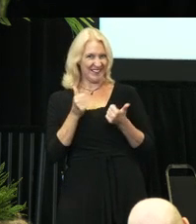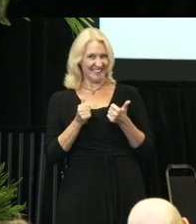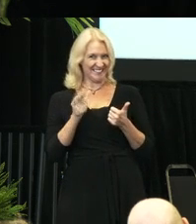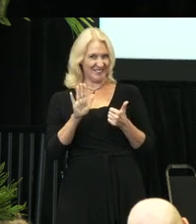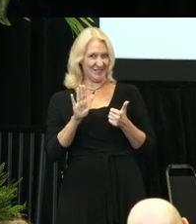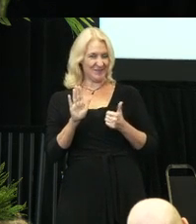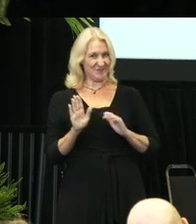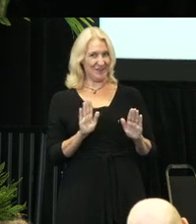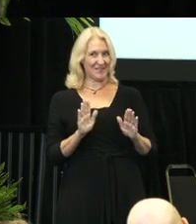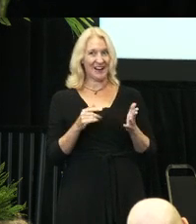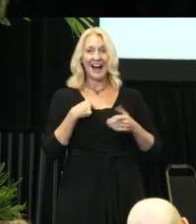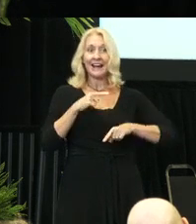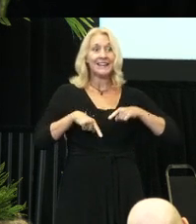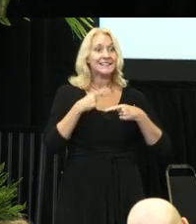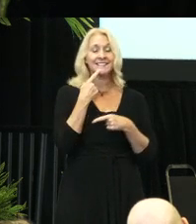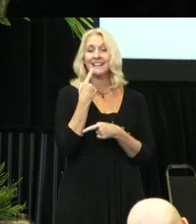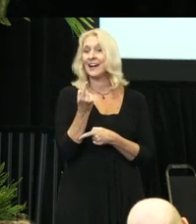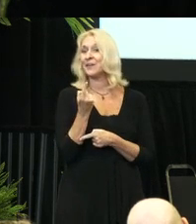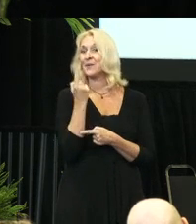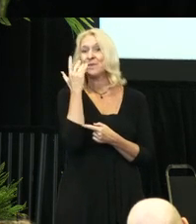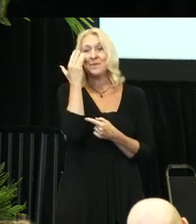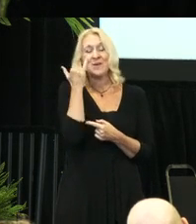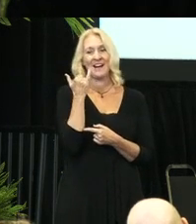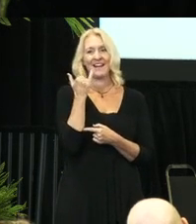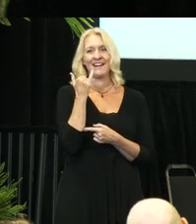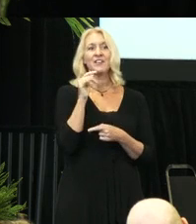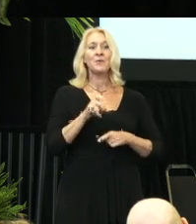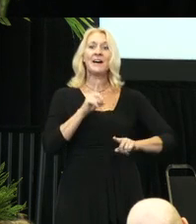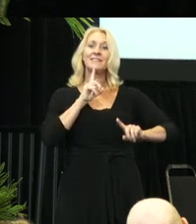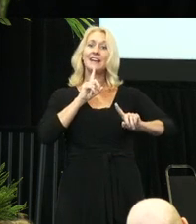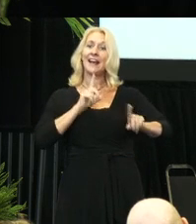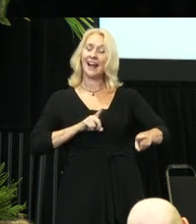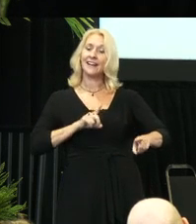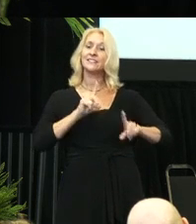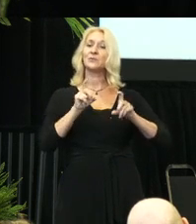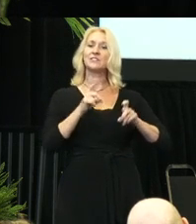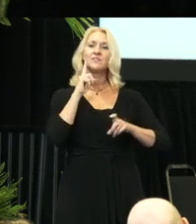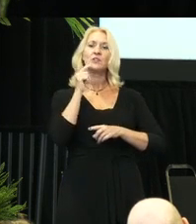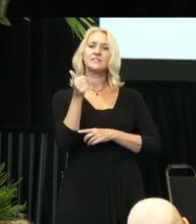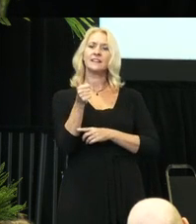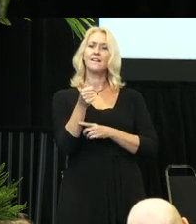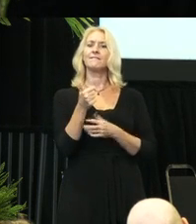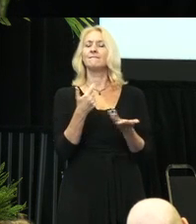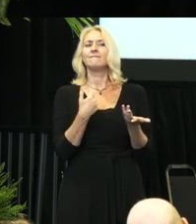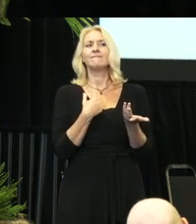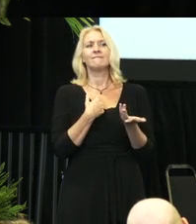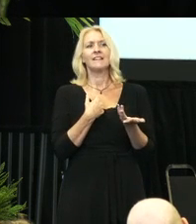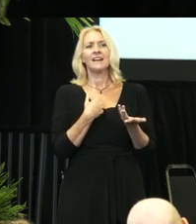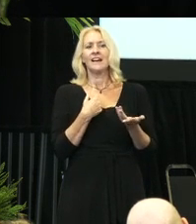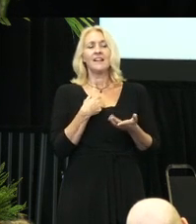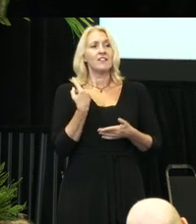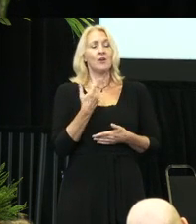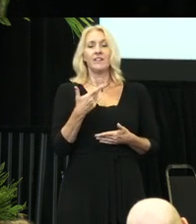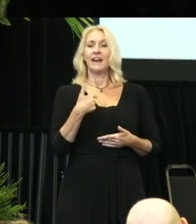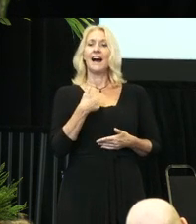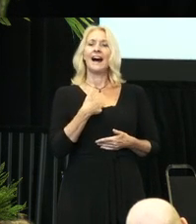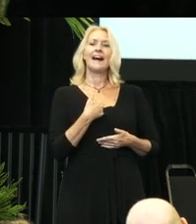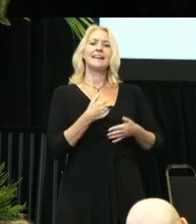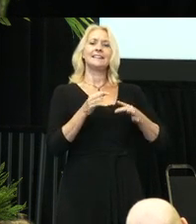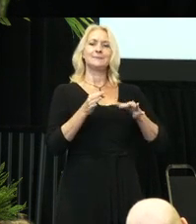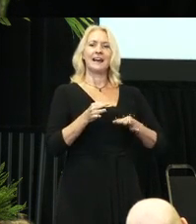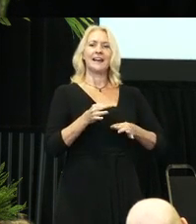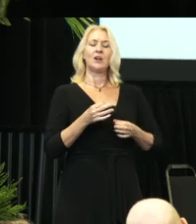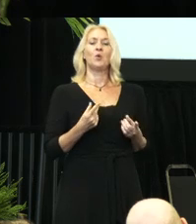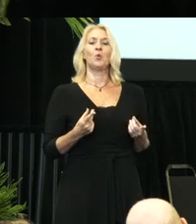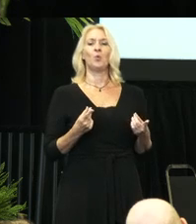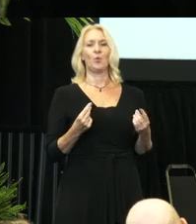what you do. You have to answer that question for yourself. The only thing that I can do as a speaker up here is tell you why I do what I do,